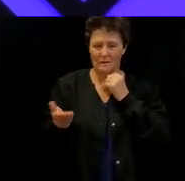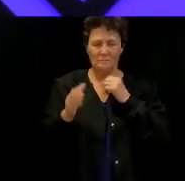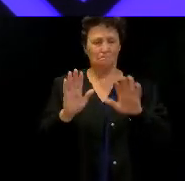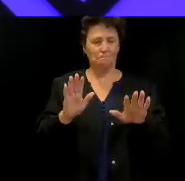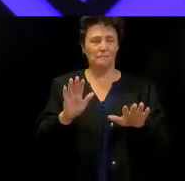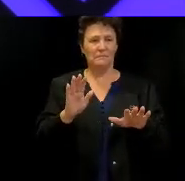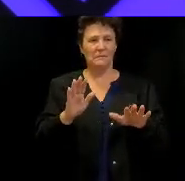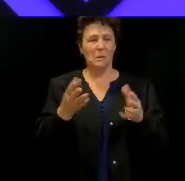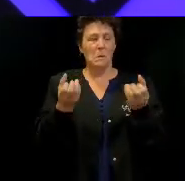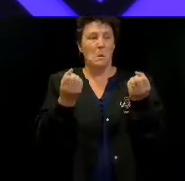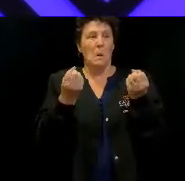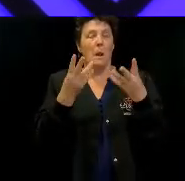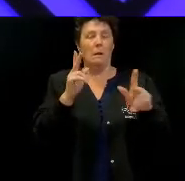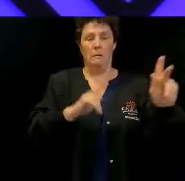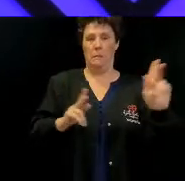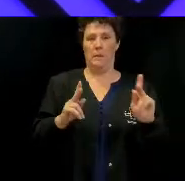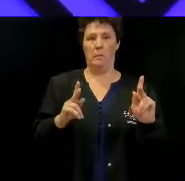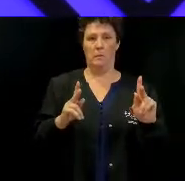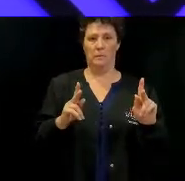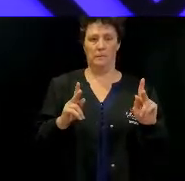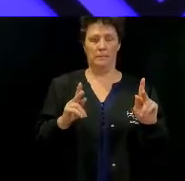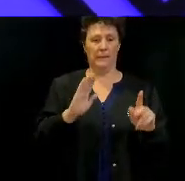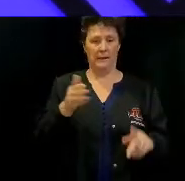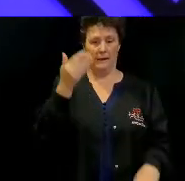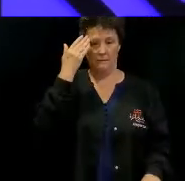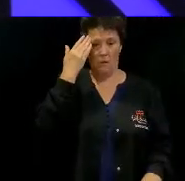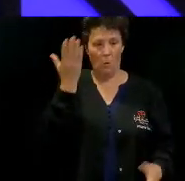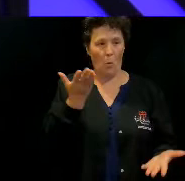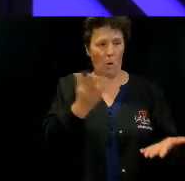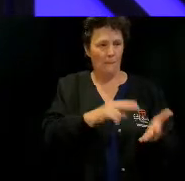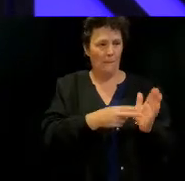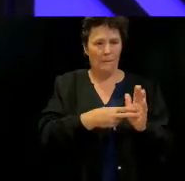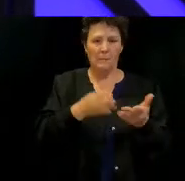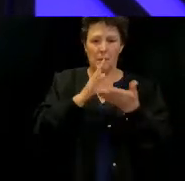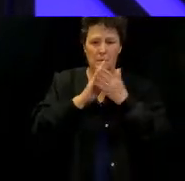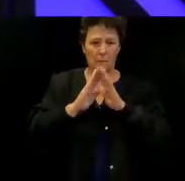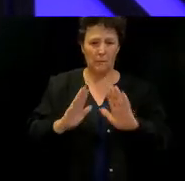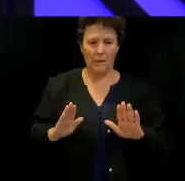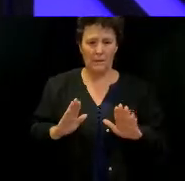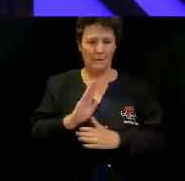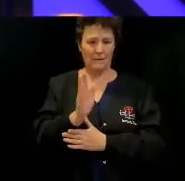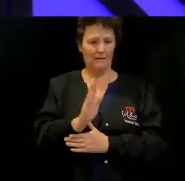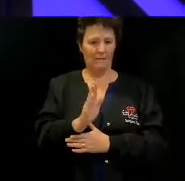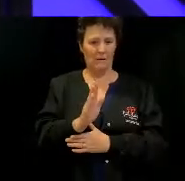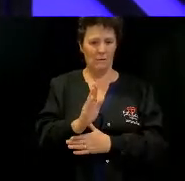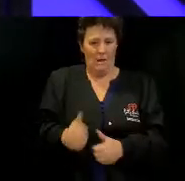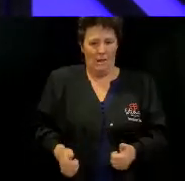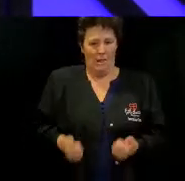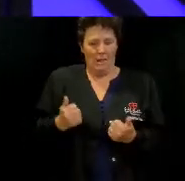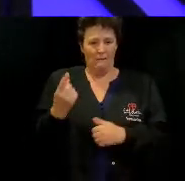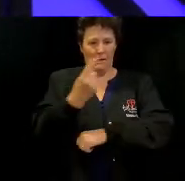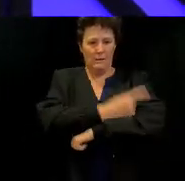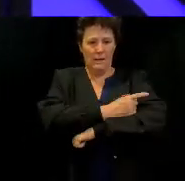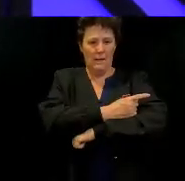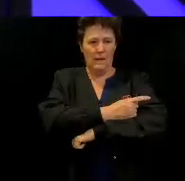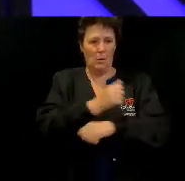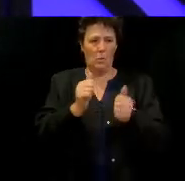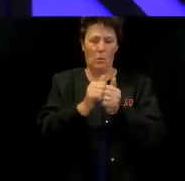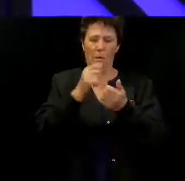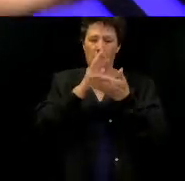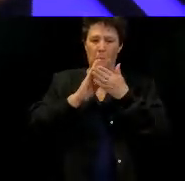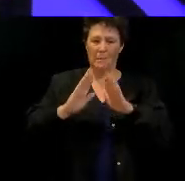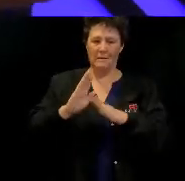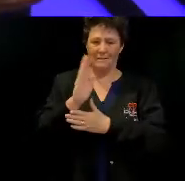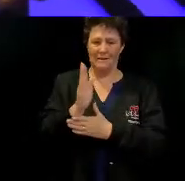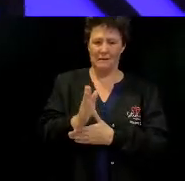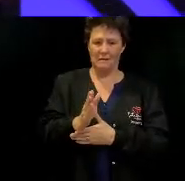A lot of people never know what peace is. They never live a day in peace. But